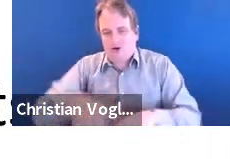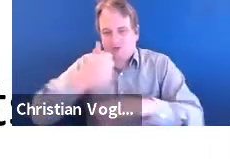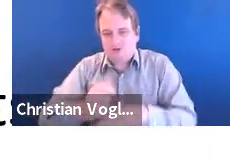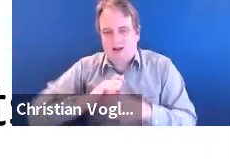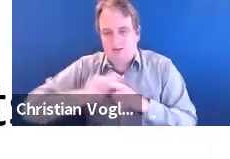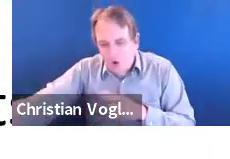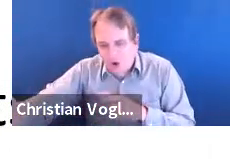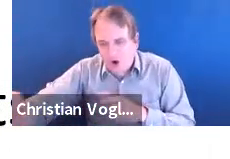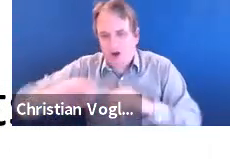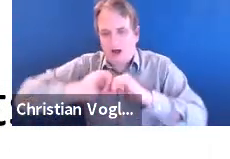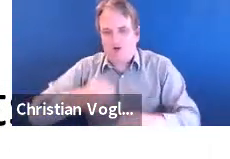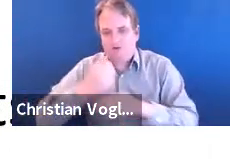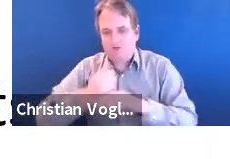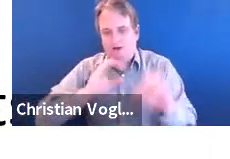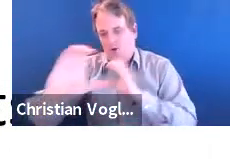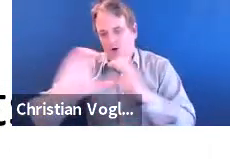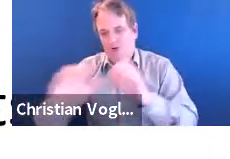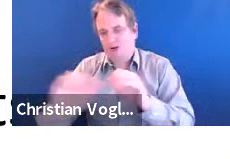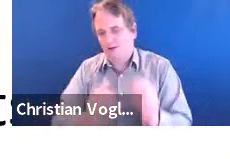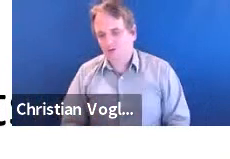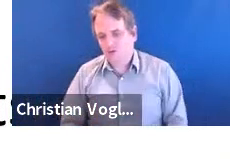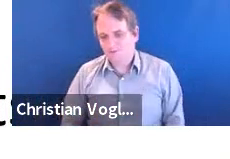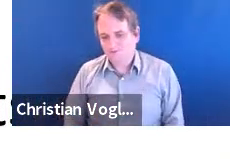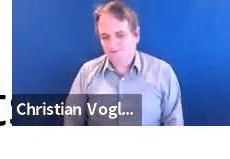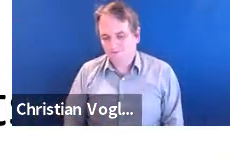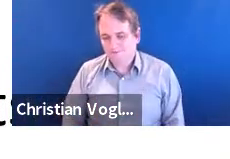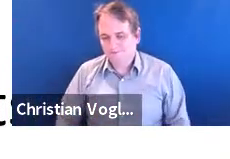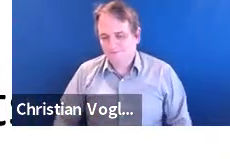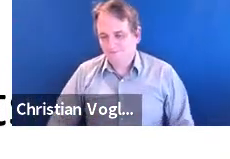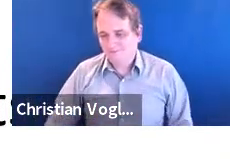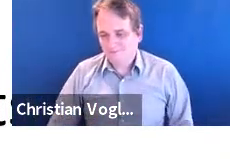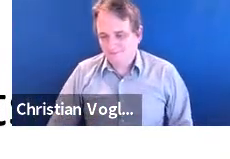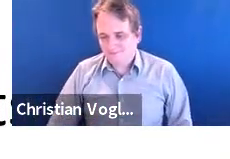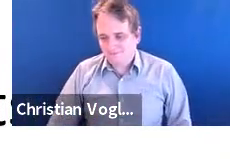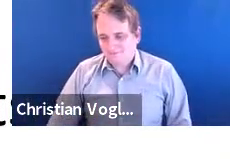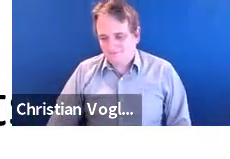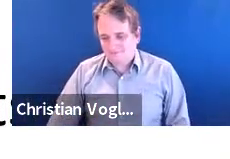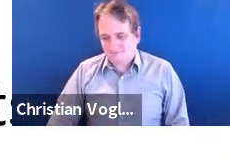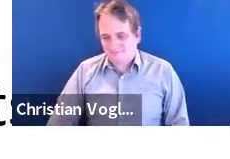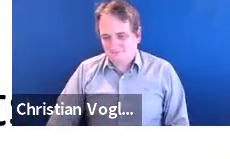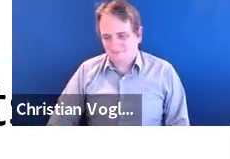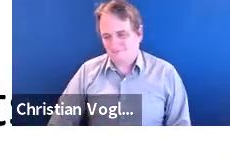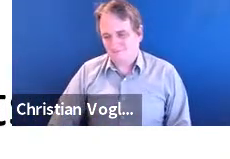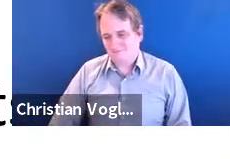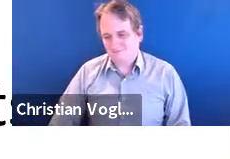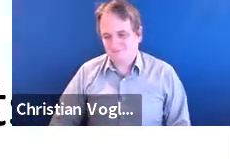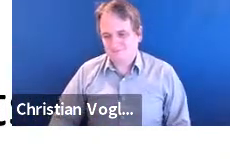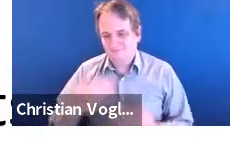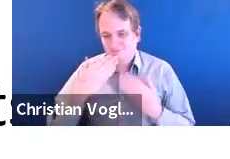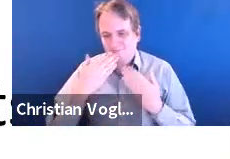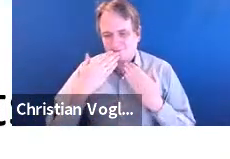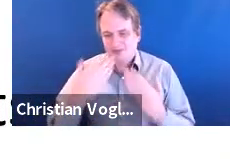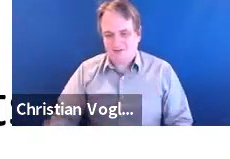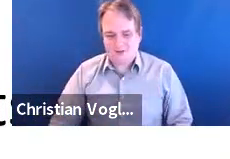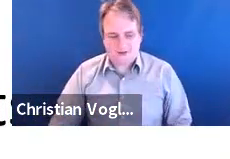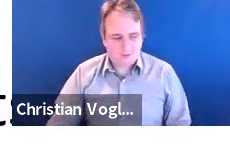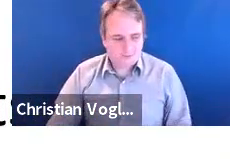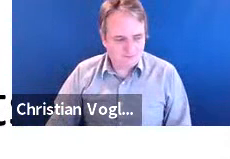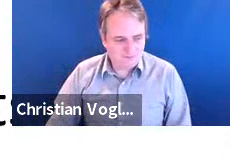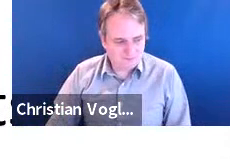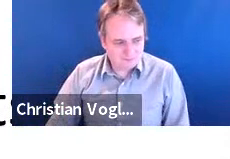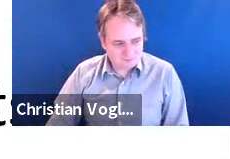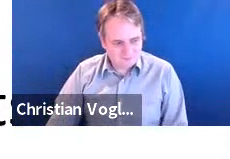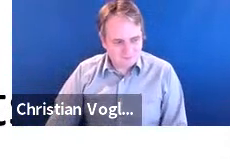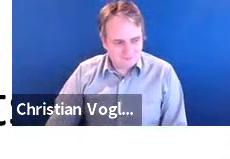to consider other methodologies and other strategies for ensuring functionally equivalent communication as autonomous